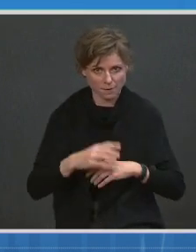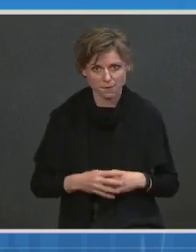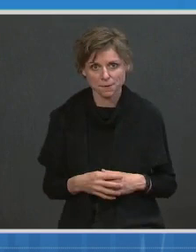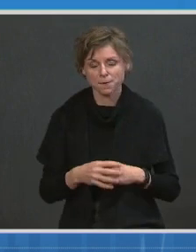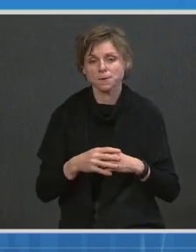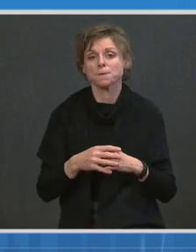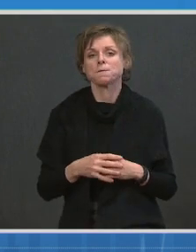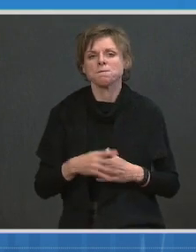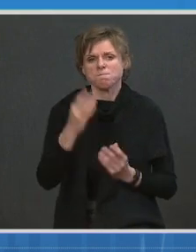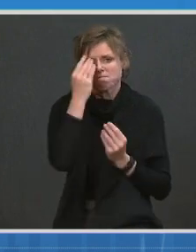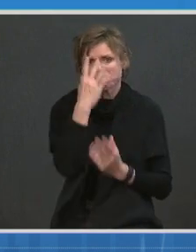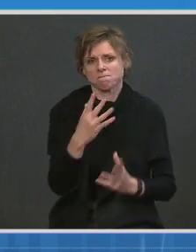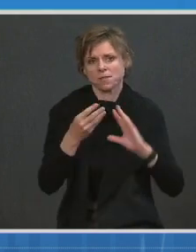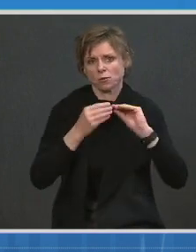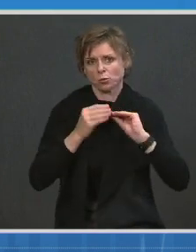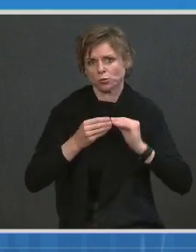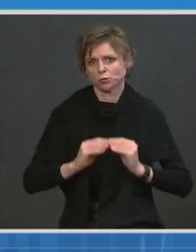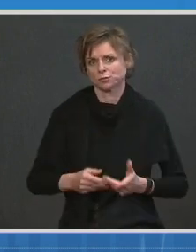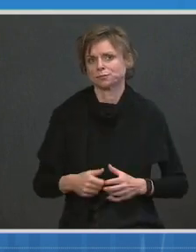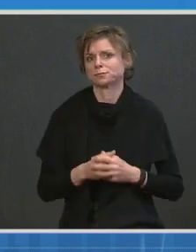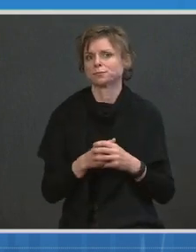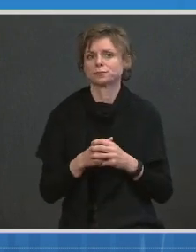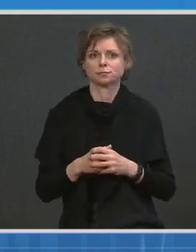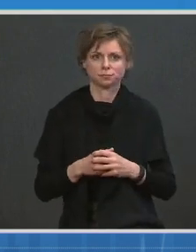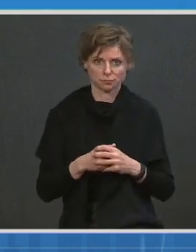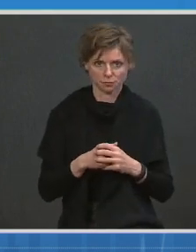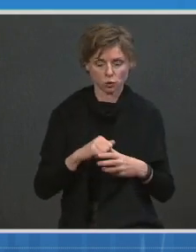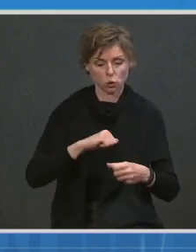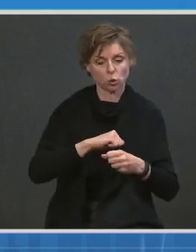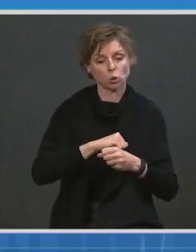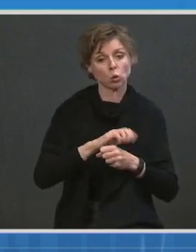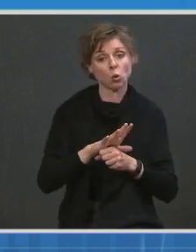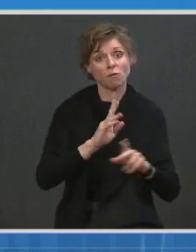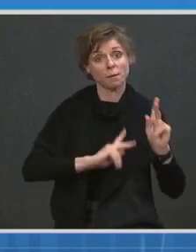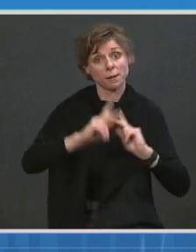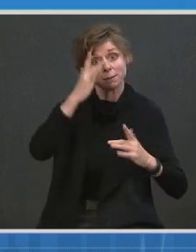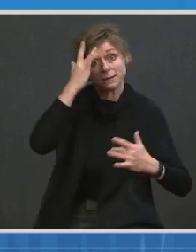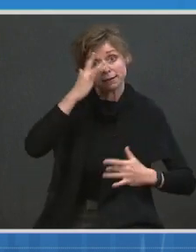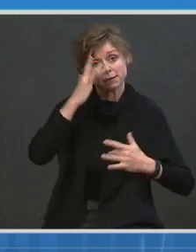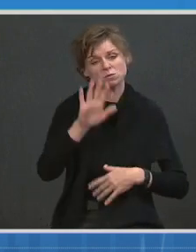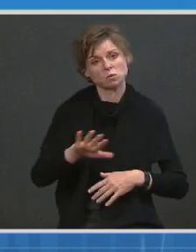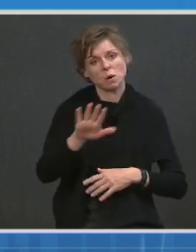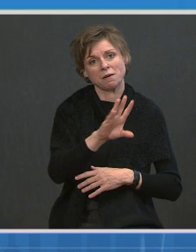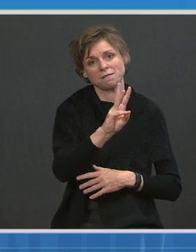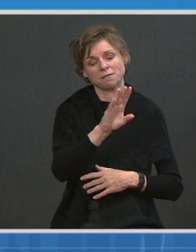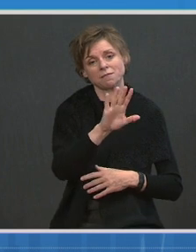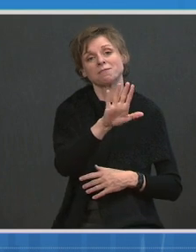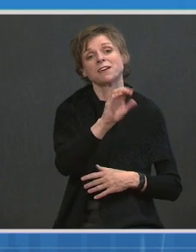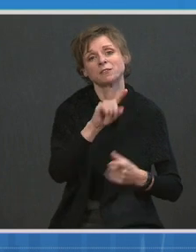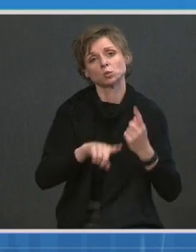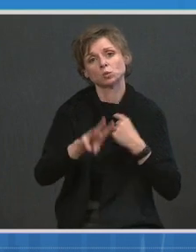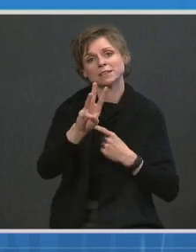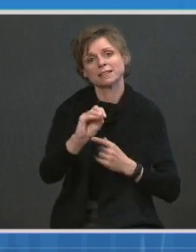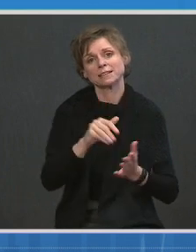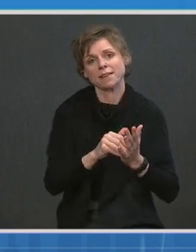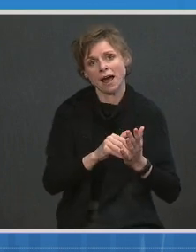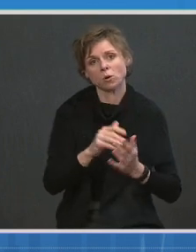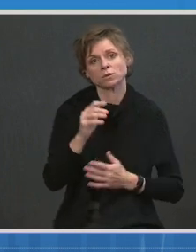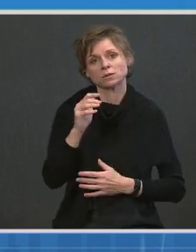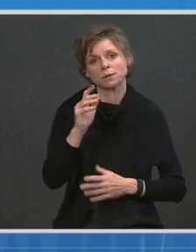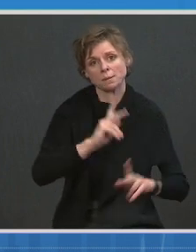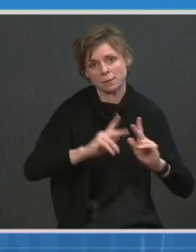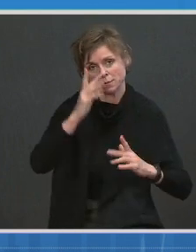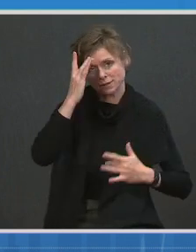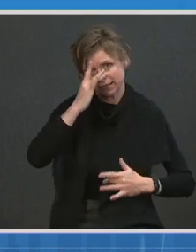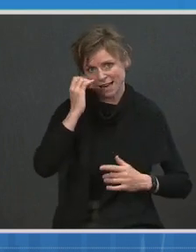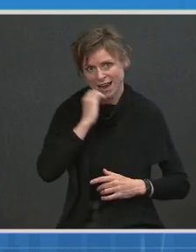data. COVID-19 cases continue to remain between 50 and 60,000 cases per day, with the most recent 7-day